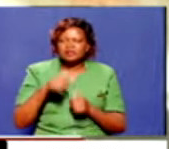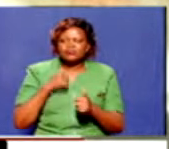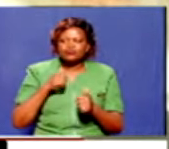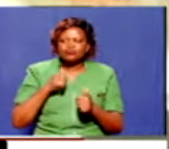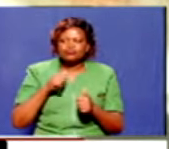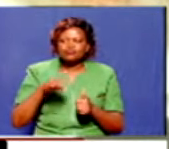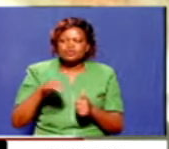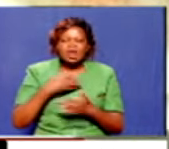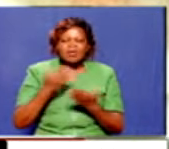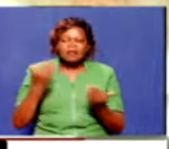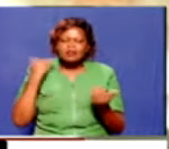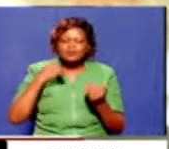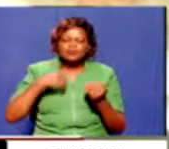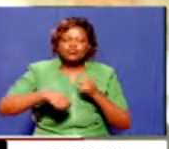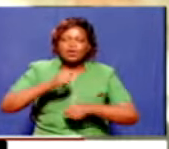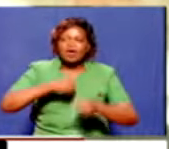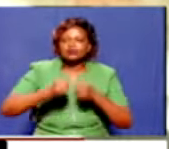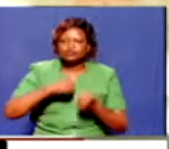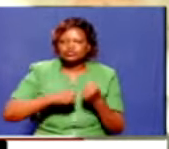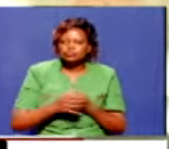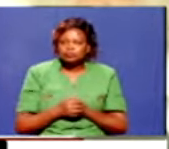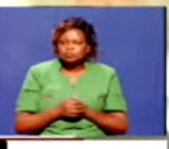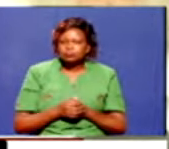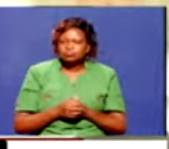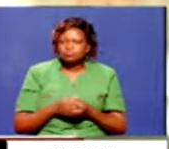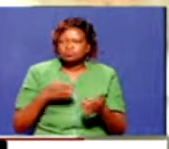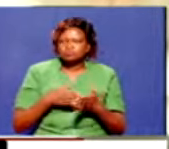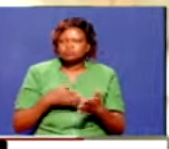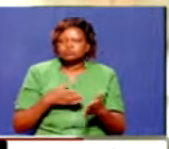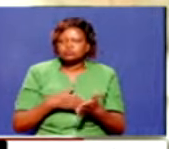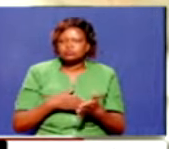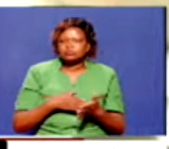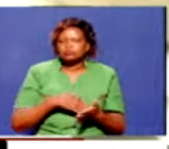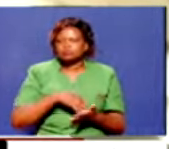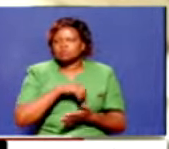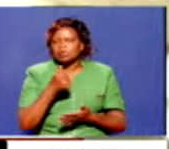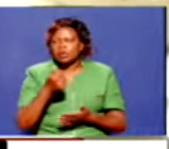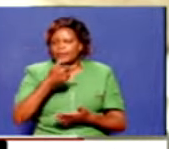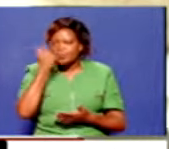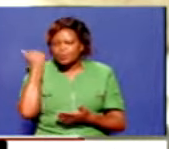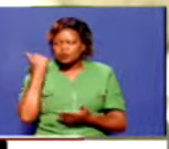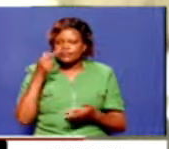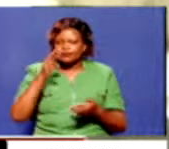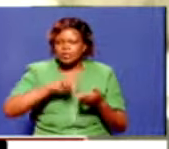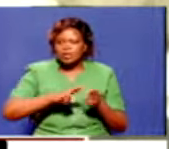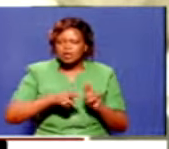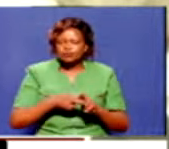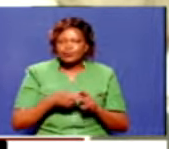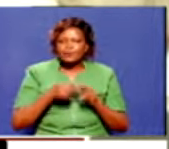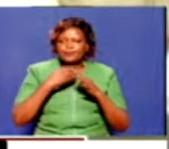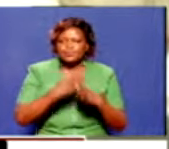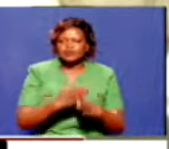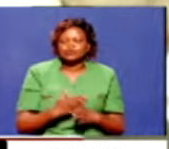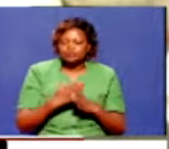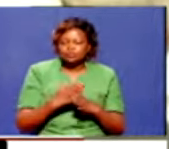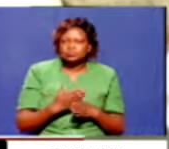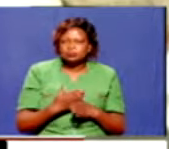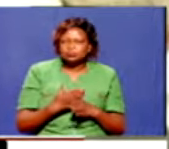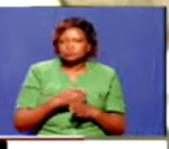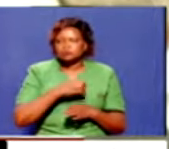step or to take any action against Mr. Ratilal is because of the relationship between one of his